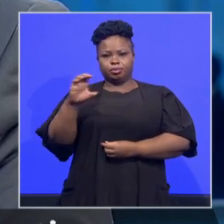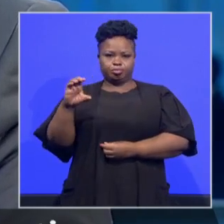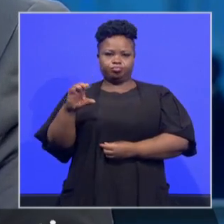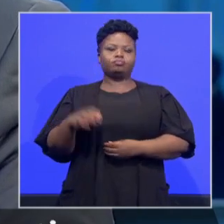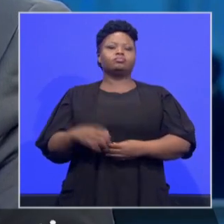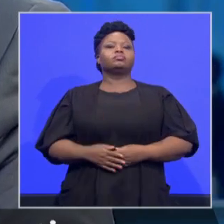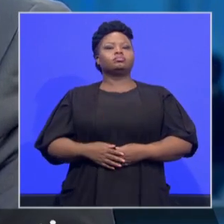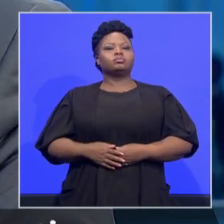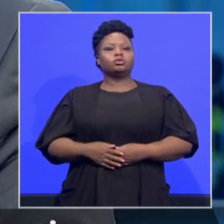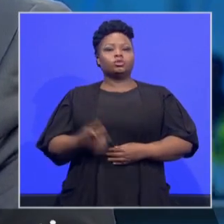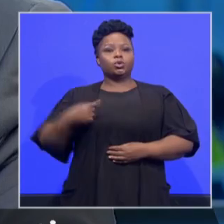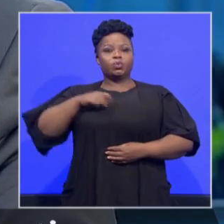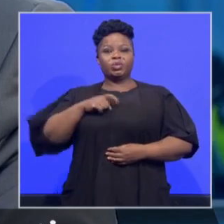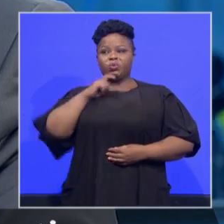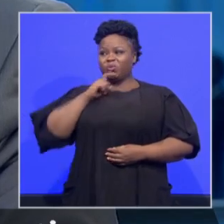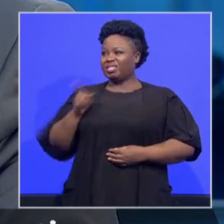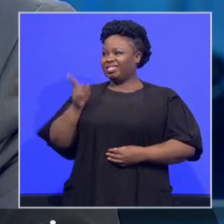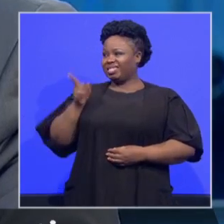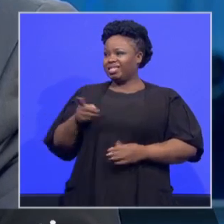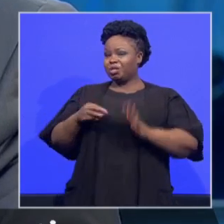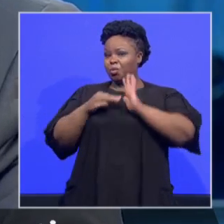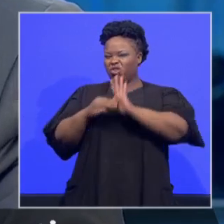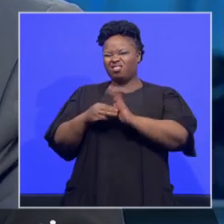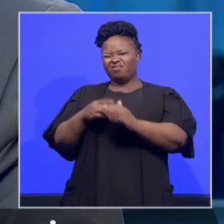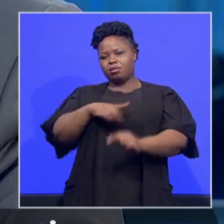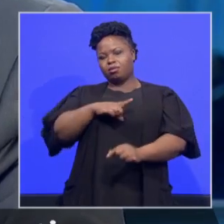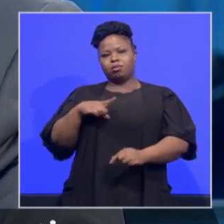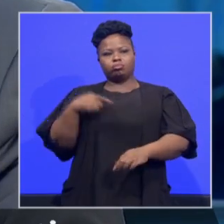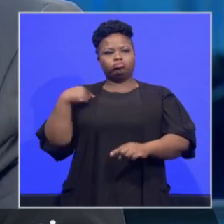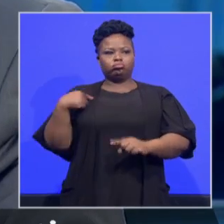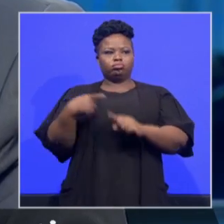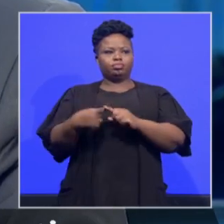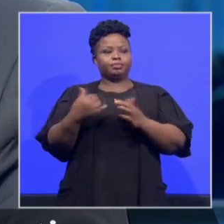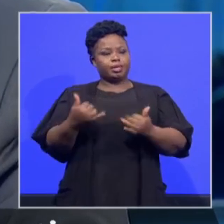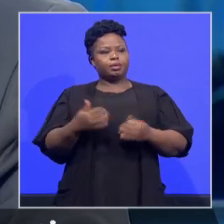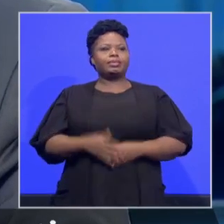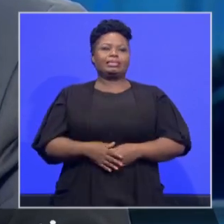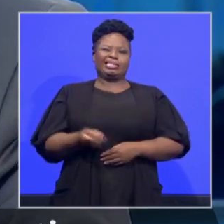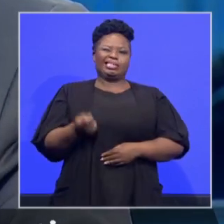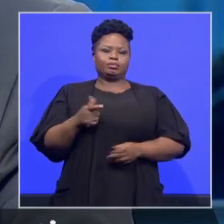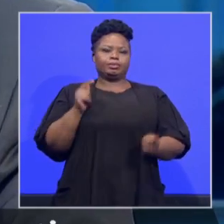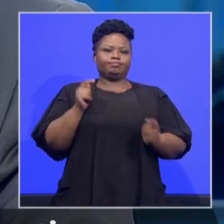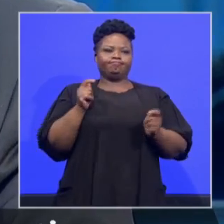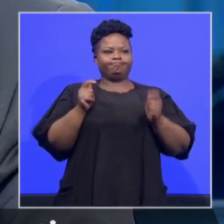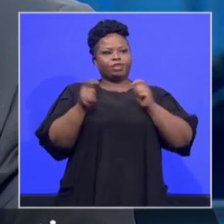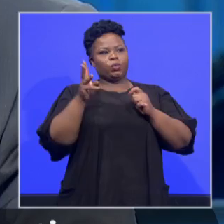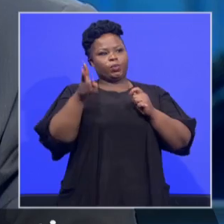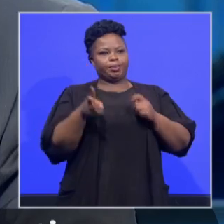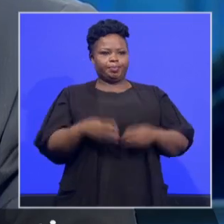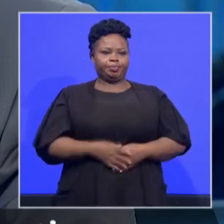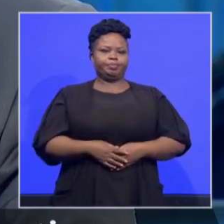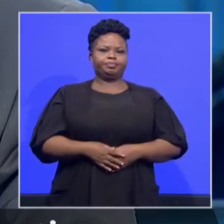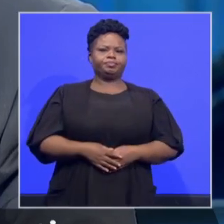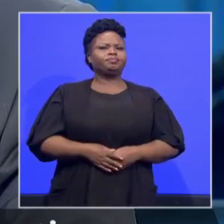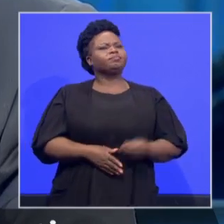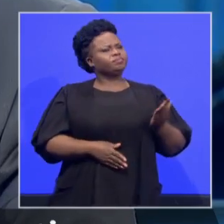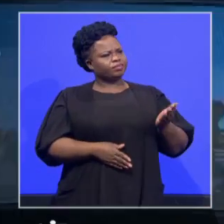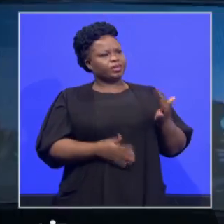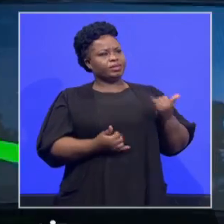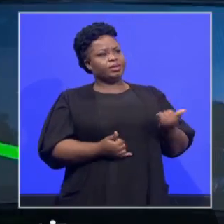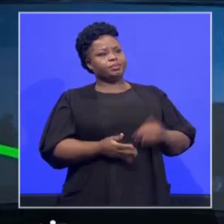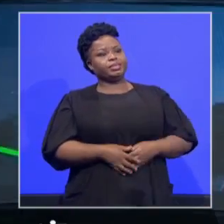been using this model for a long time now, with some changes, naturally. So the core